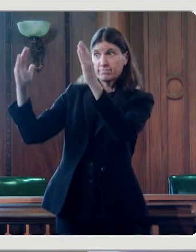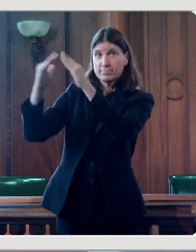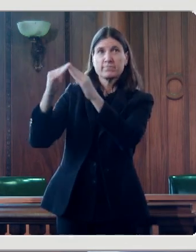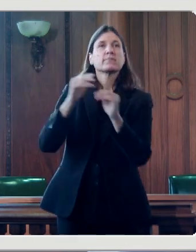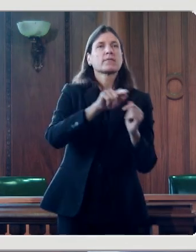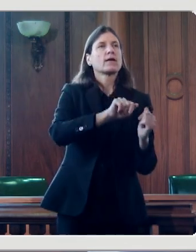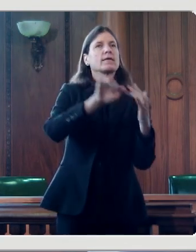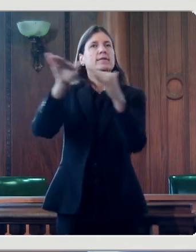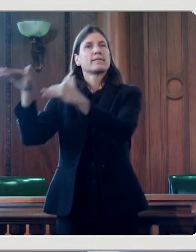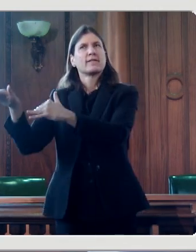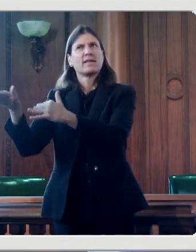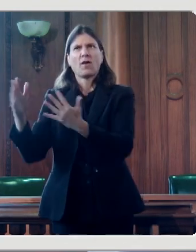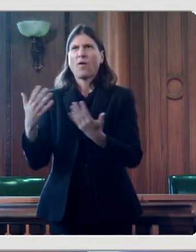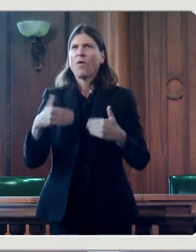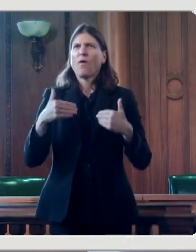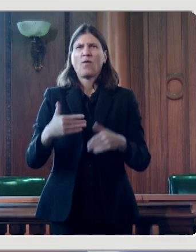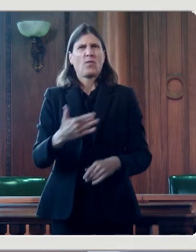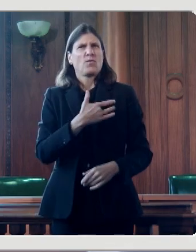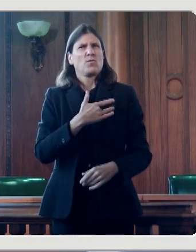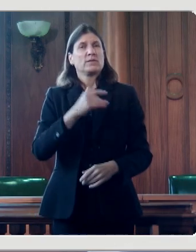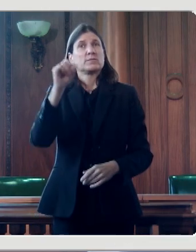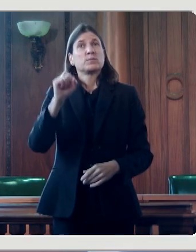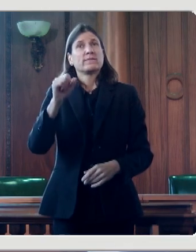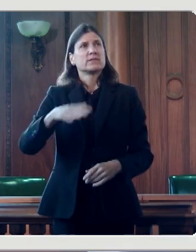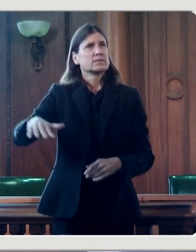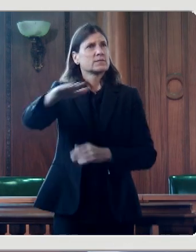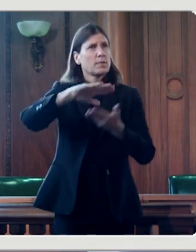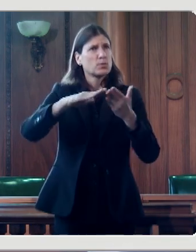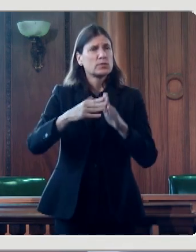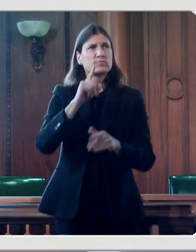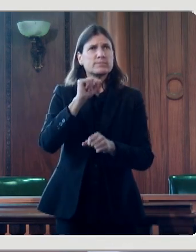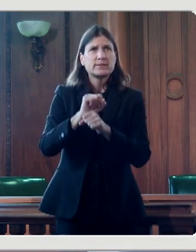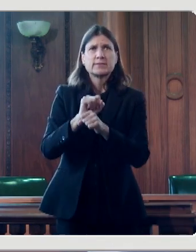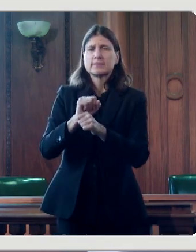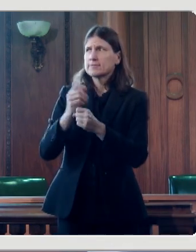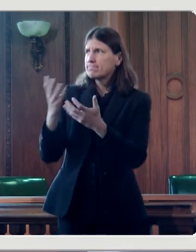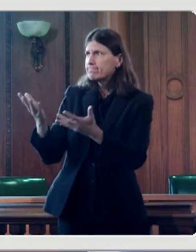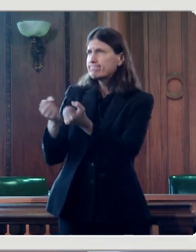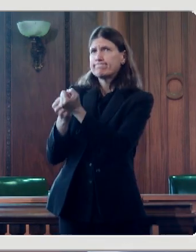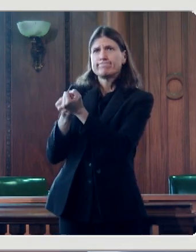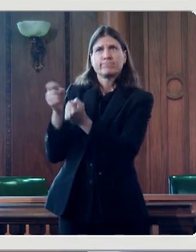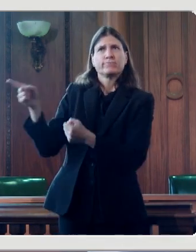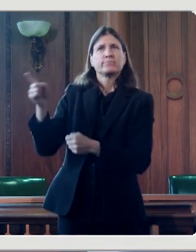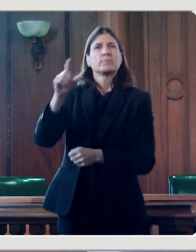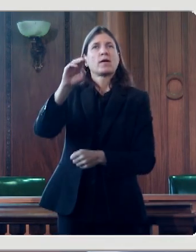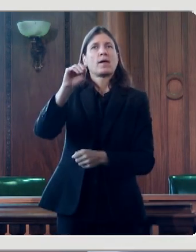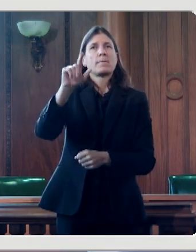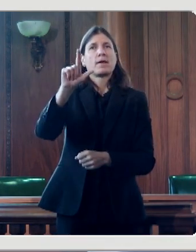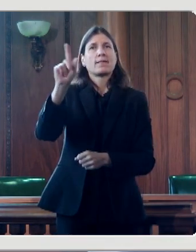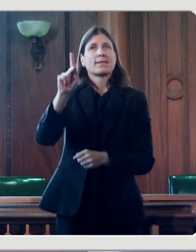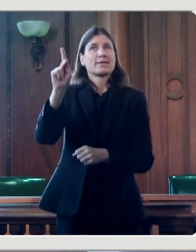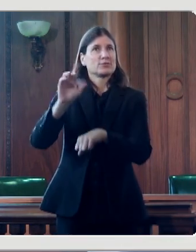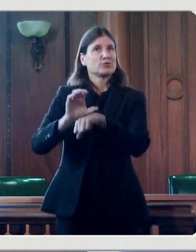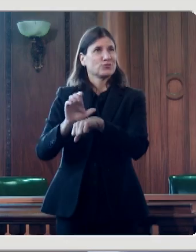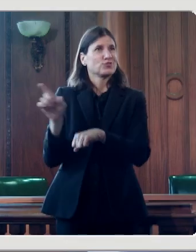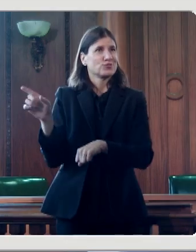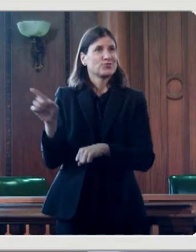for them, and Peyton Schubrick of Six Bricks, who has also offered help. Subsequently, in speaking